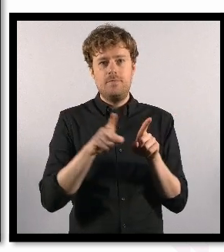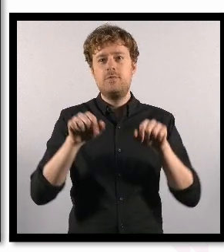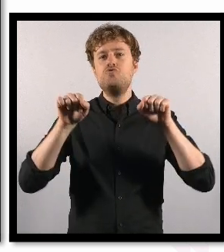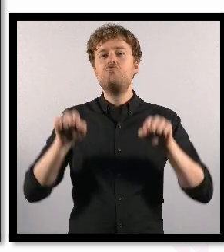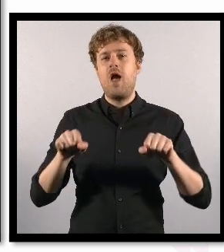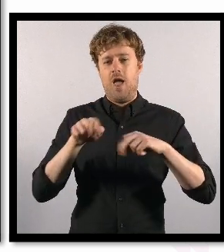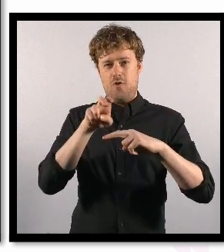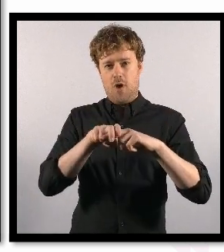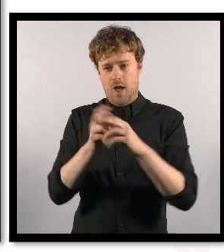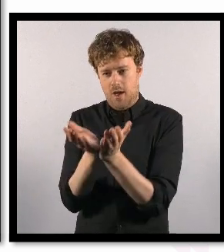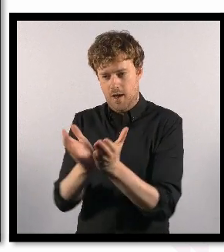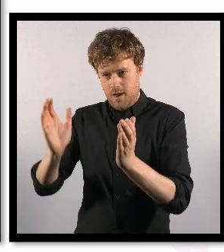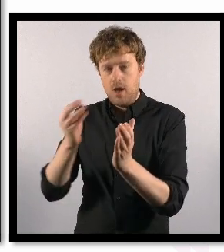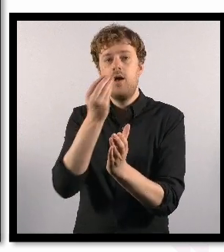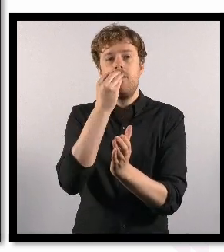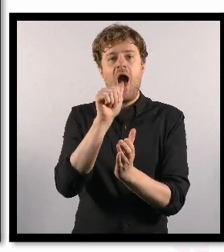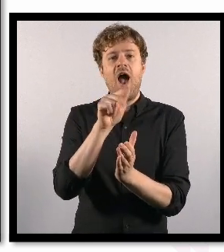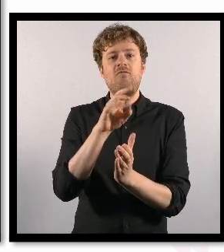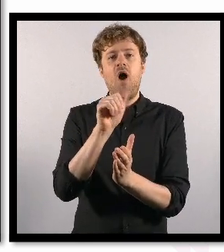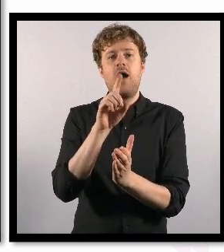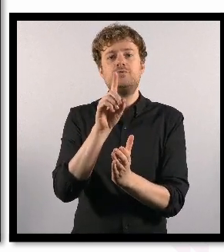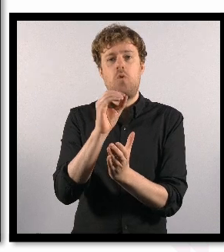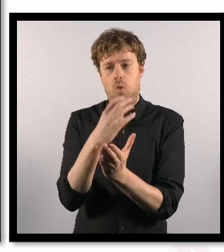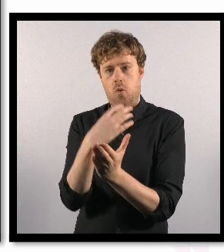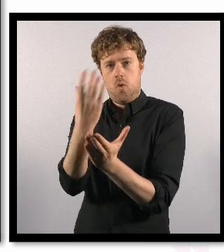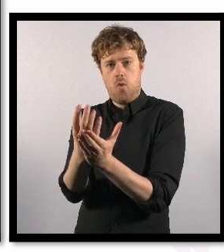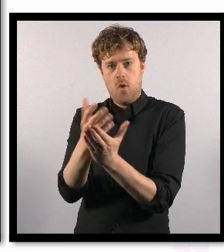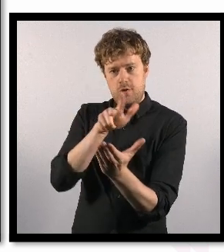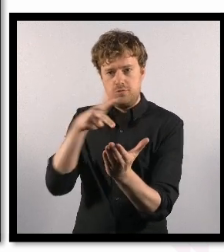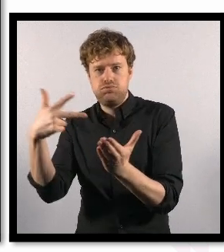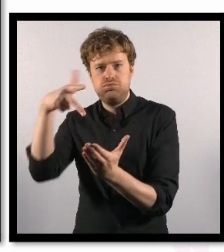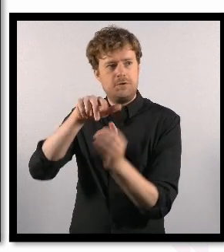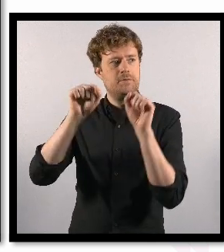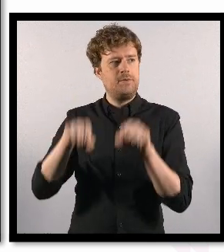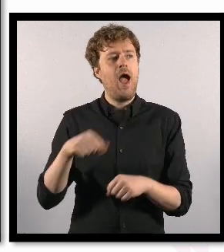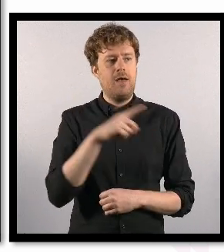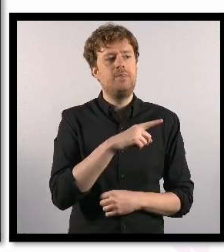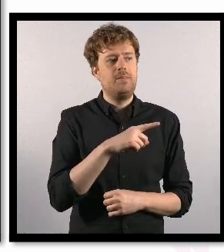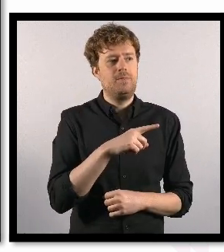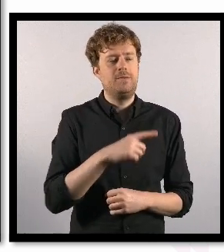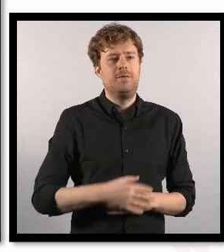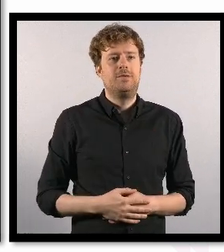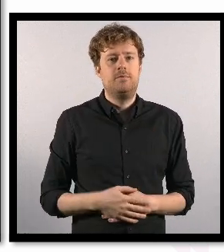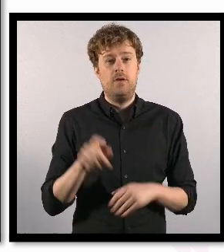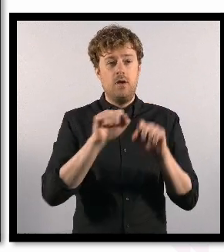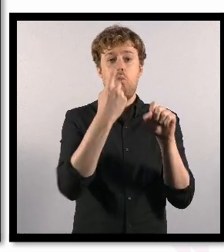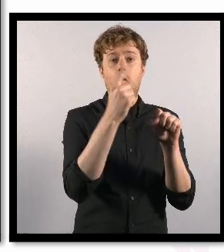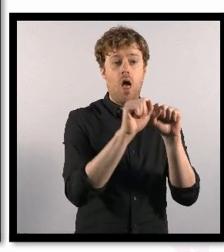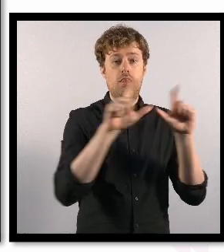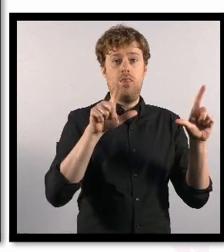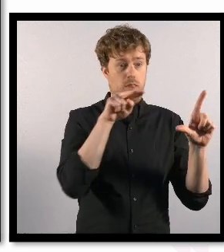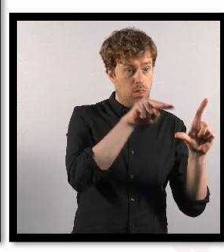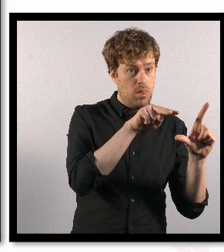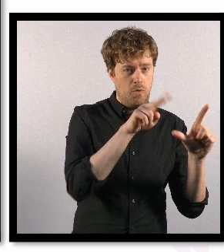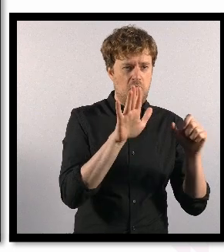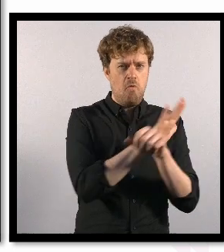only at the first frame, right? We at PEPTONE developed a technology to do the same with proteins, generating what is called an ensemble, starting